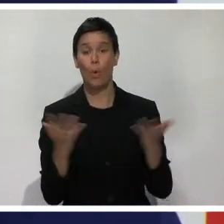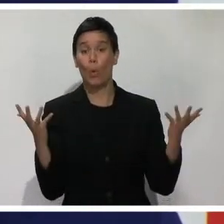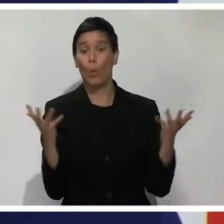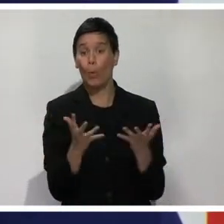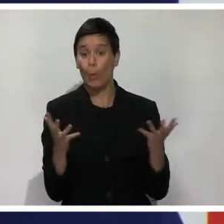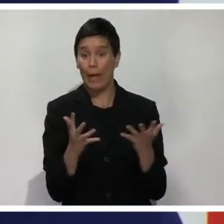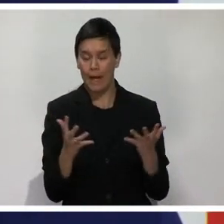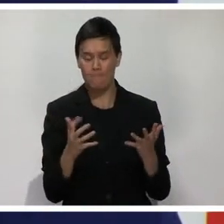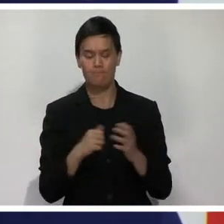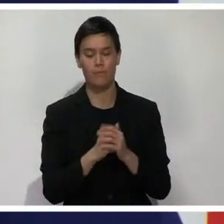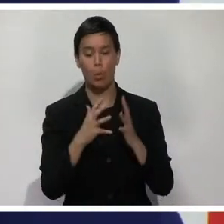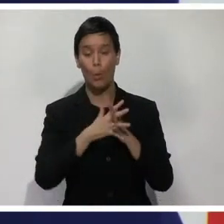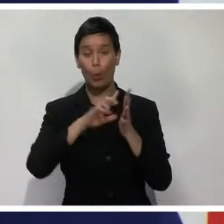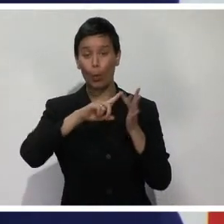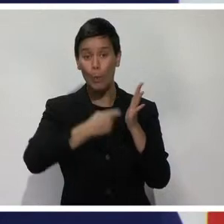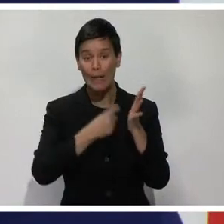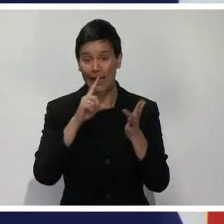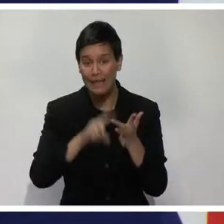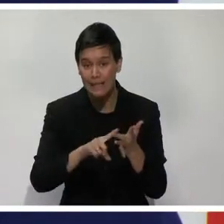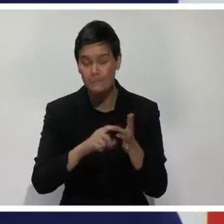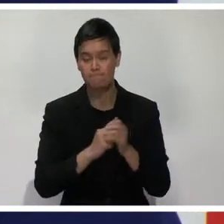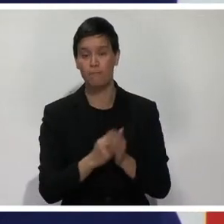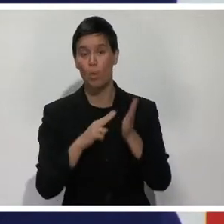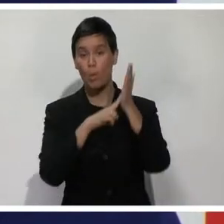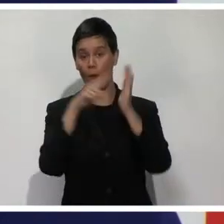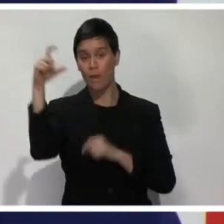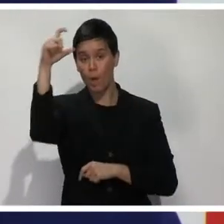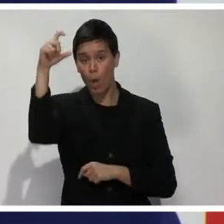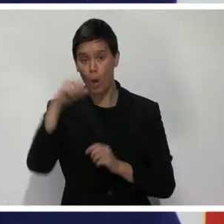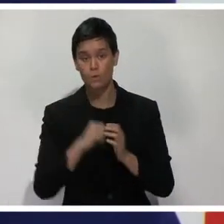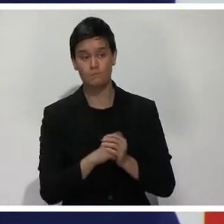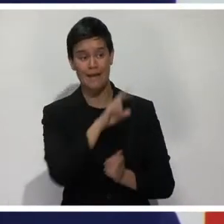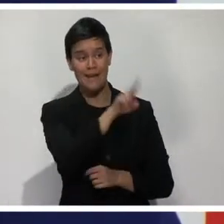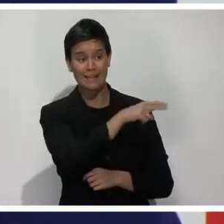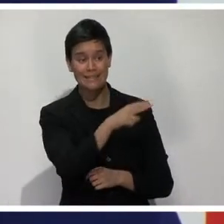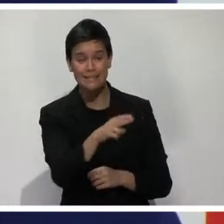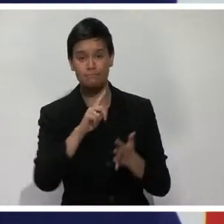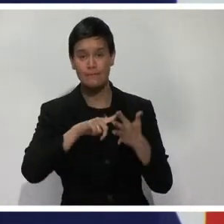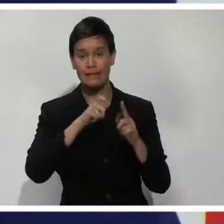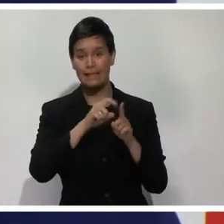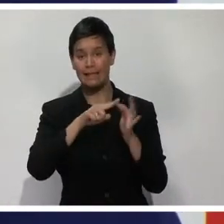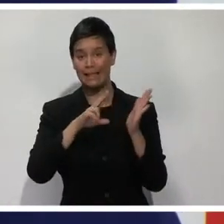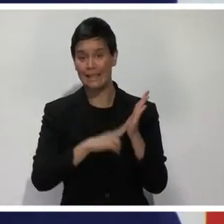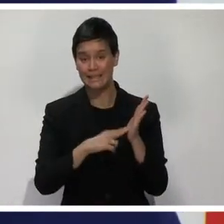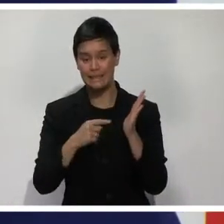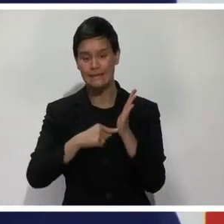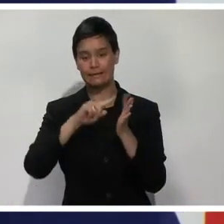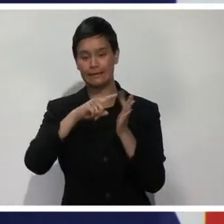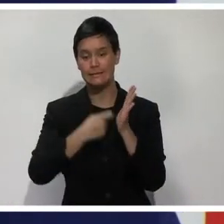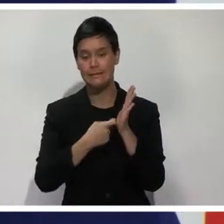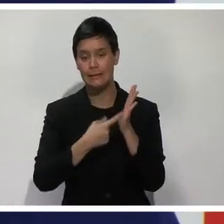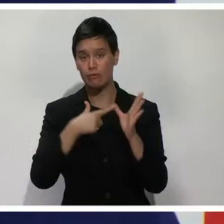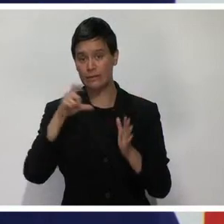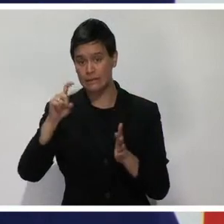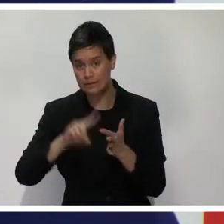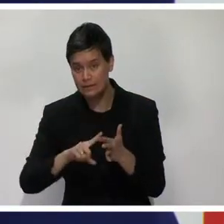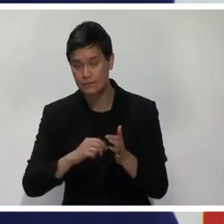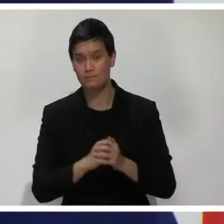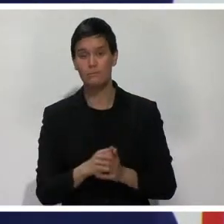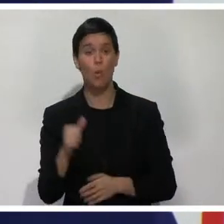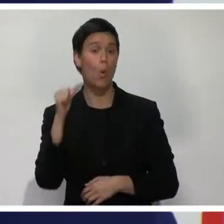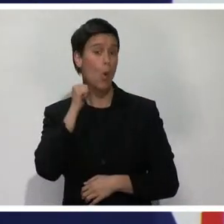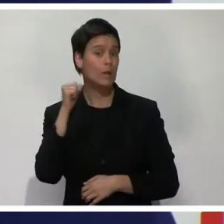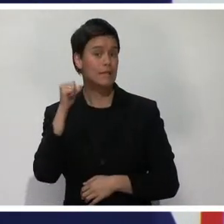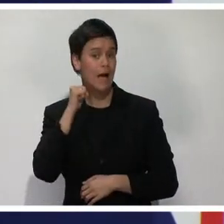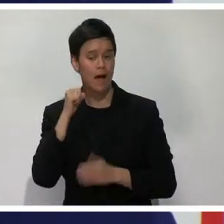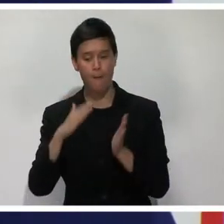Pop-up community testing is also being stood up in Health New Lynn, Otara Mall, so those are the ones I notified this morning. By this afternoon,